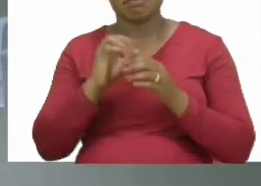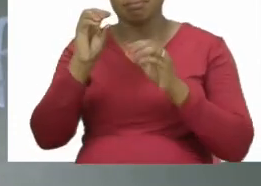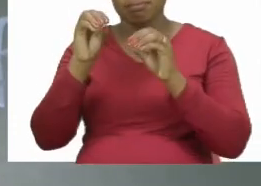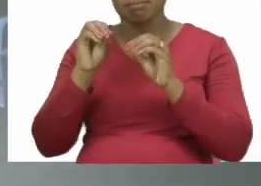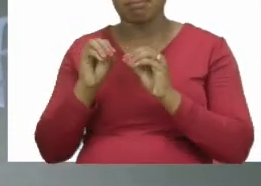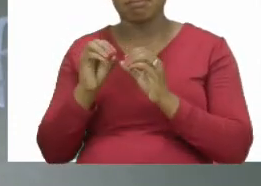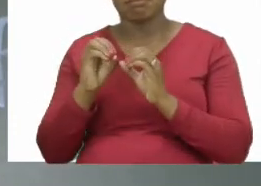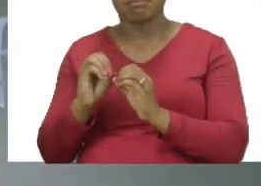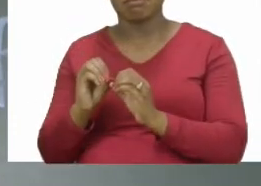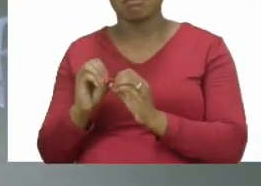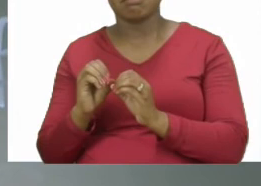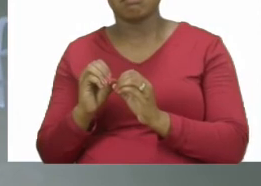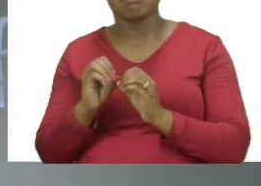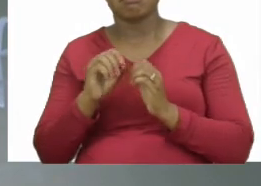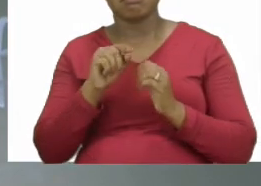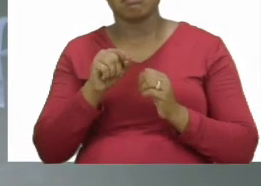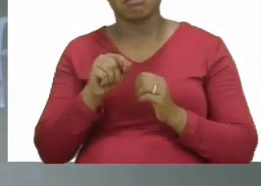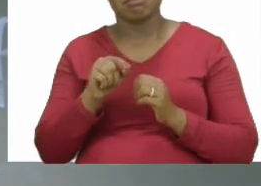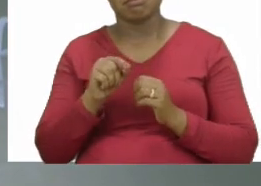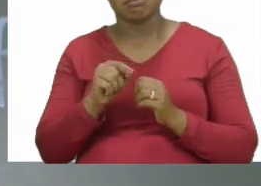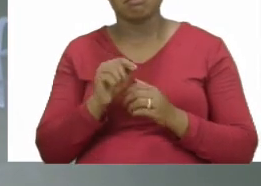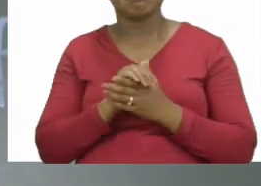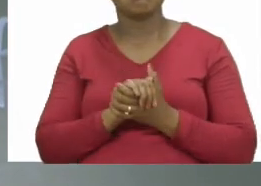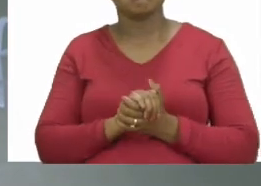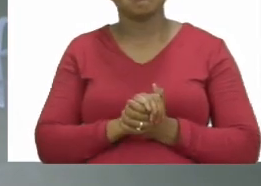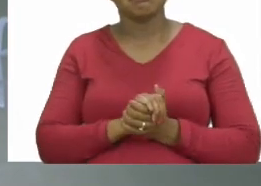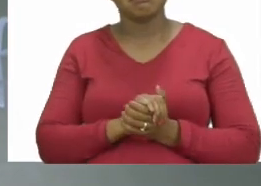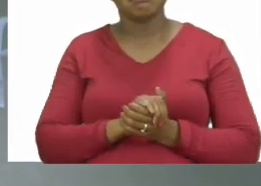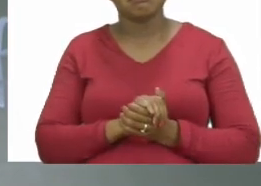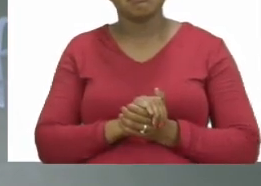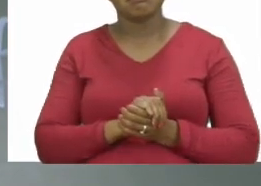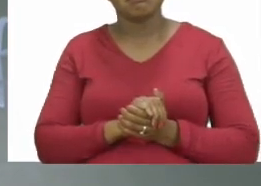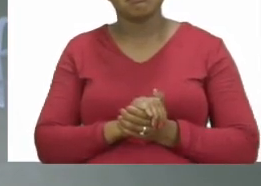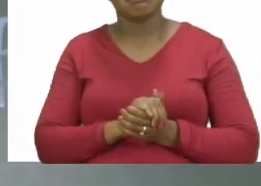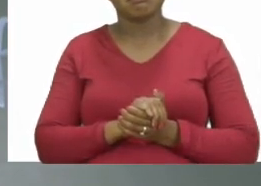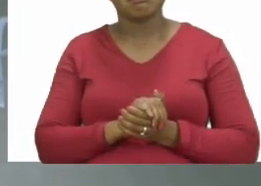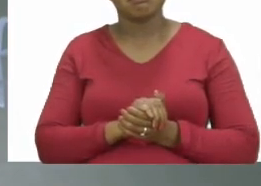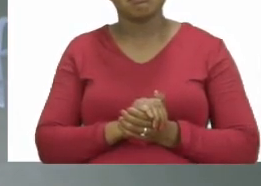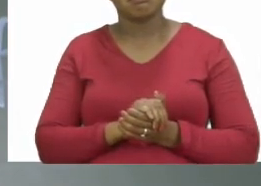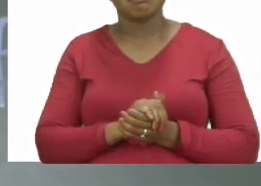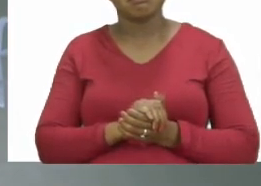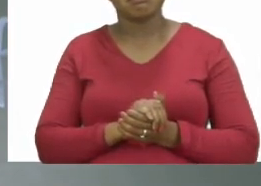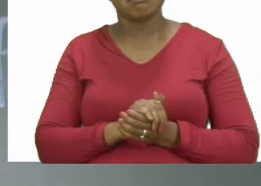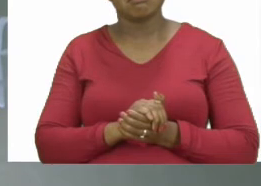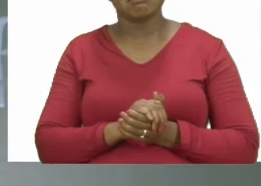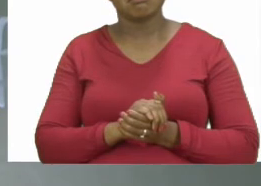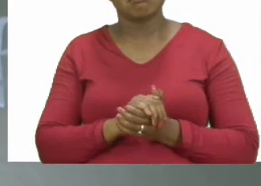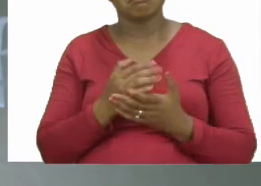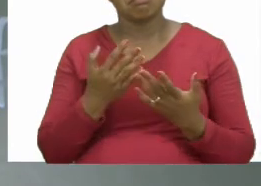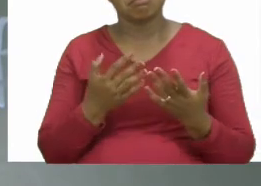have 0 cents there and 0 cents there. Now we go ahead and we